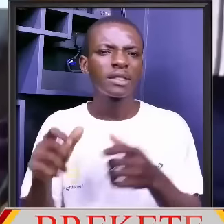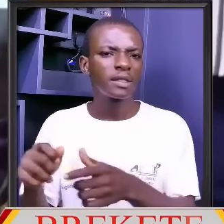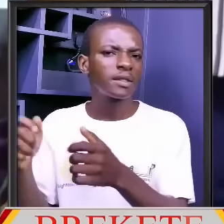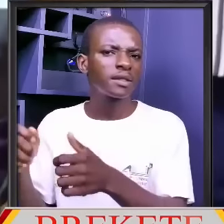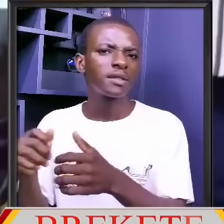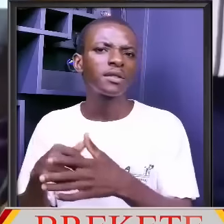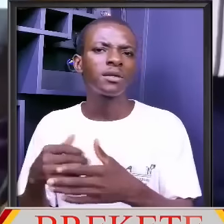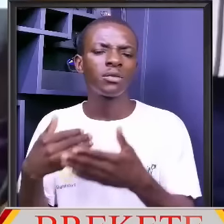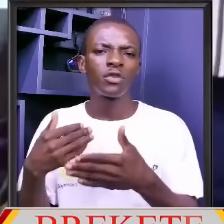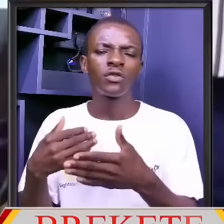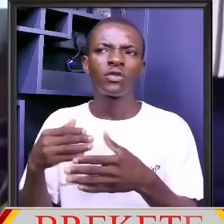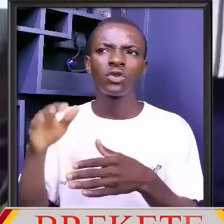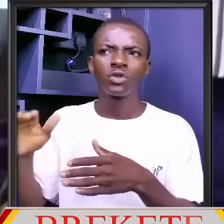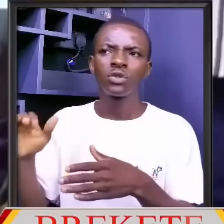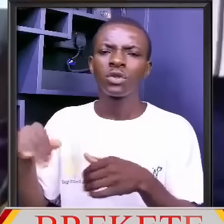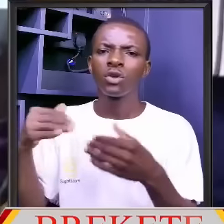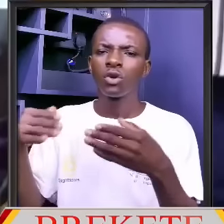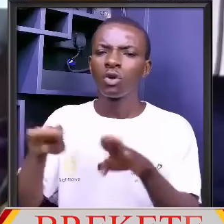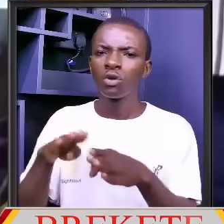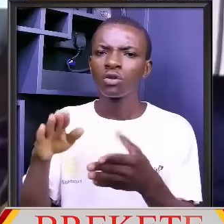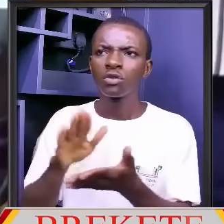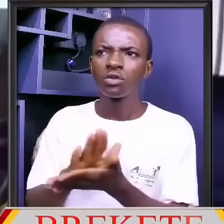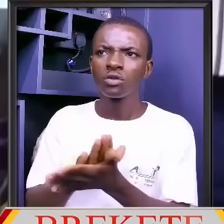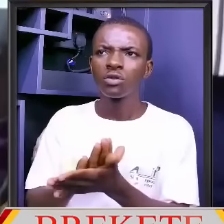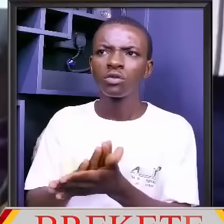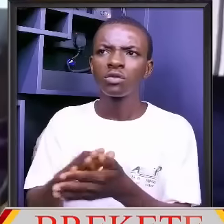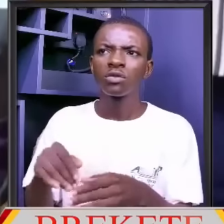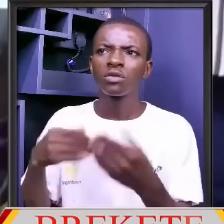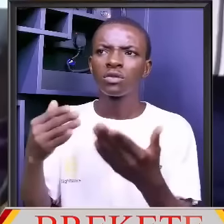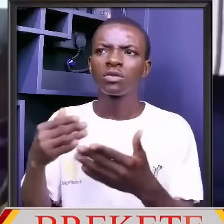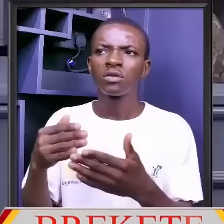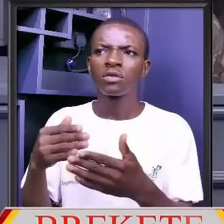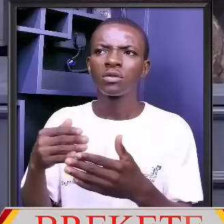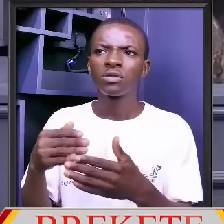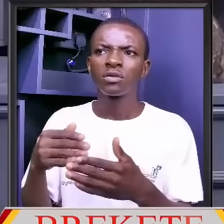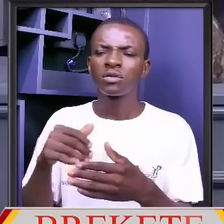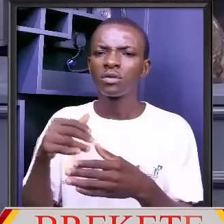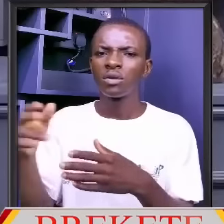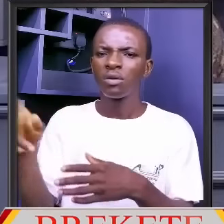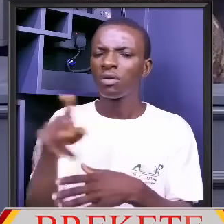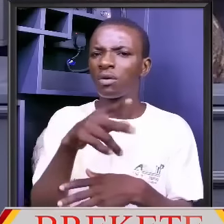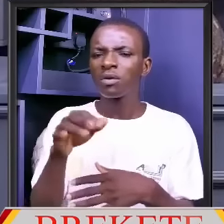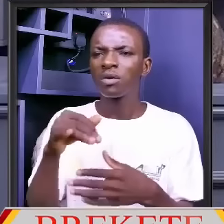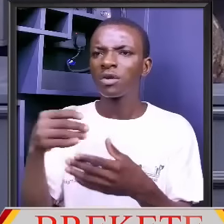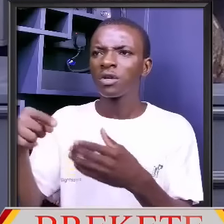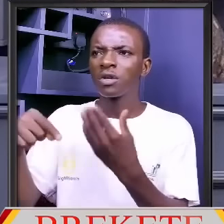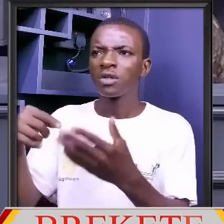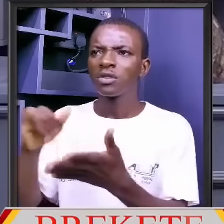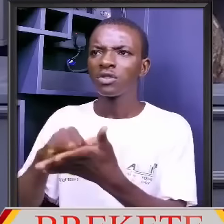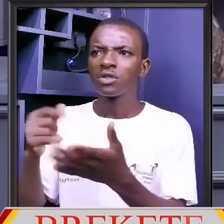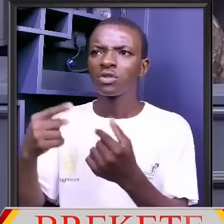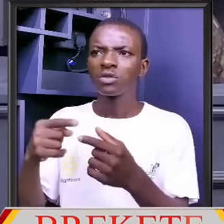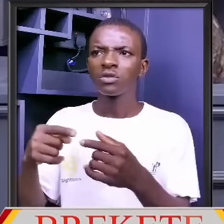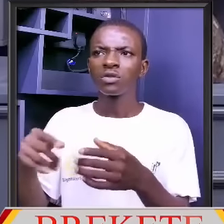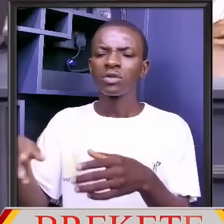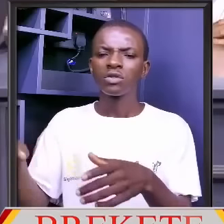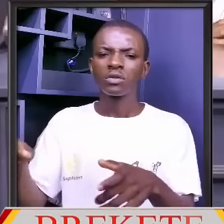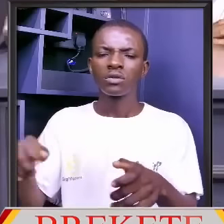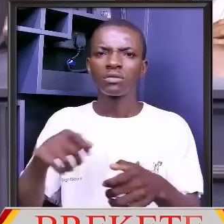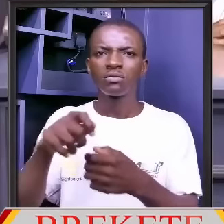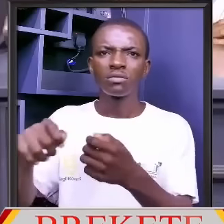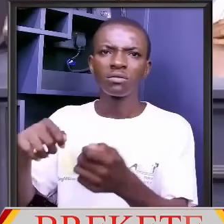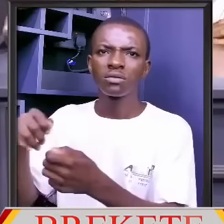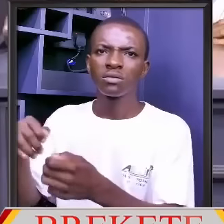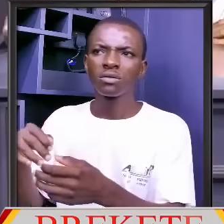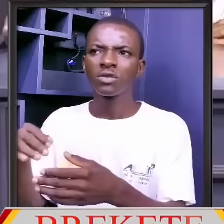month. He go just say before a children if they close for school, they come see helping hawk. Say but now they're not the hawk again. Now for that shop there, they'll just tie leave, they'll